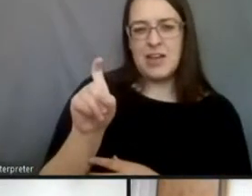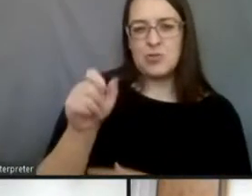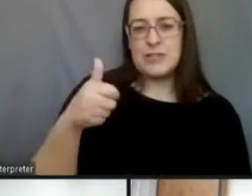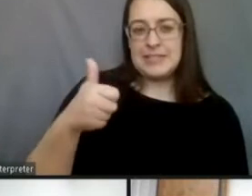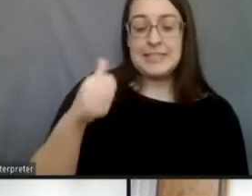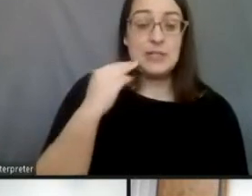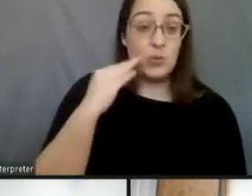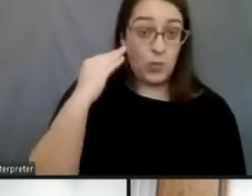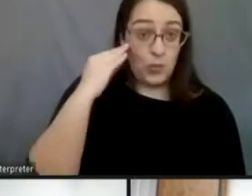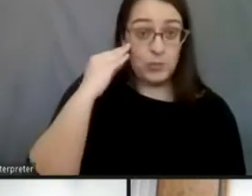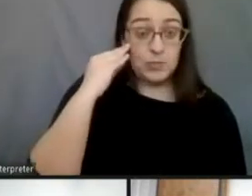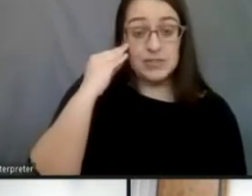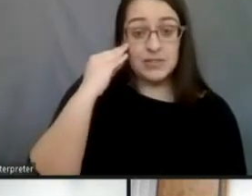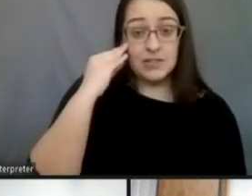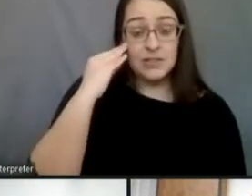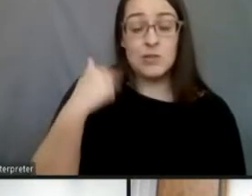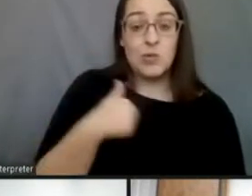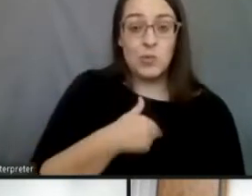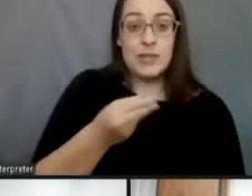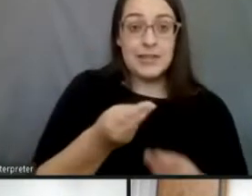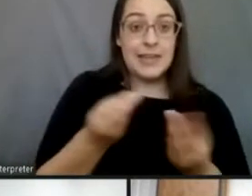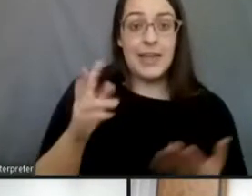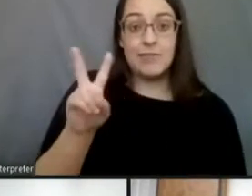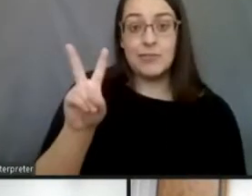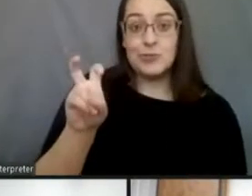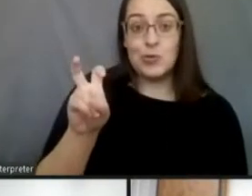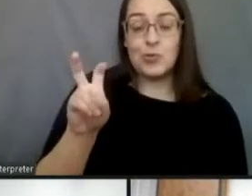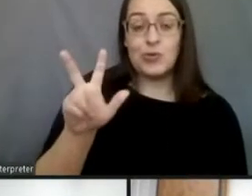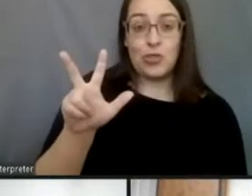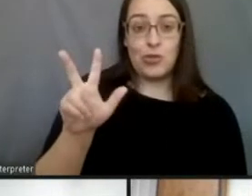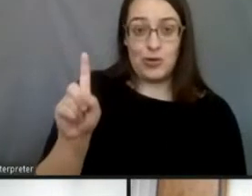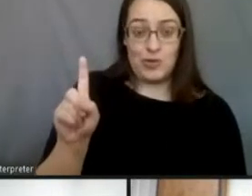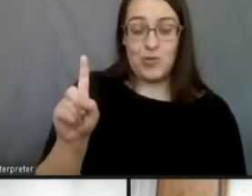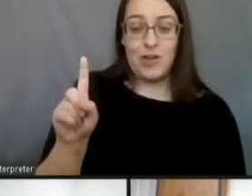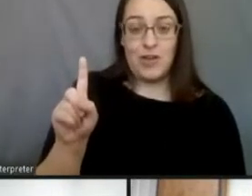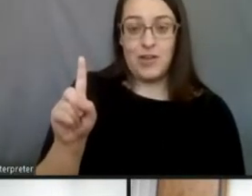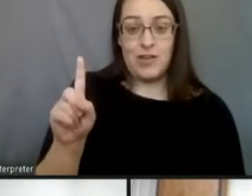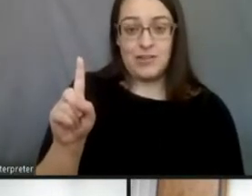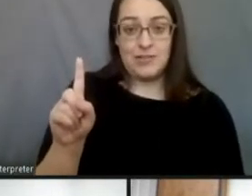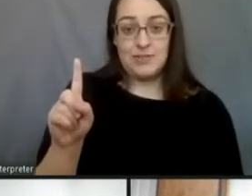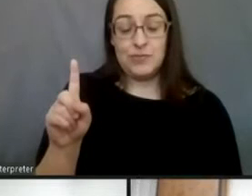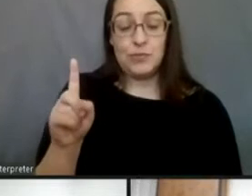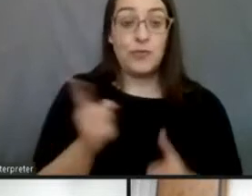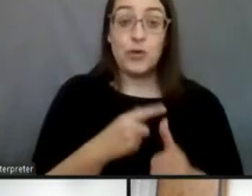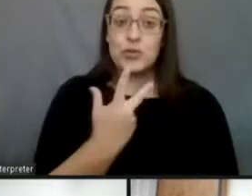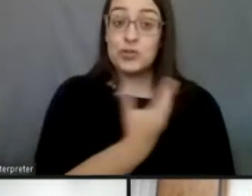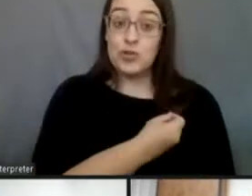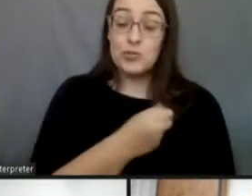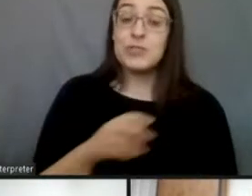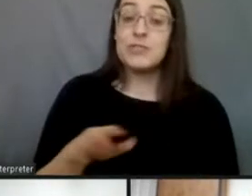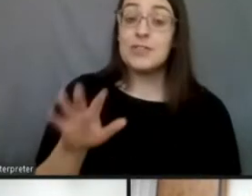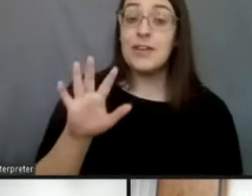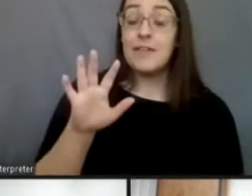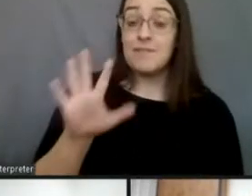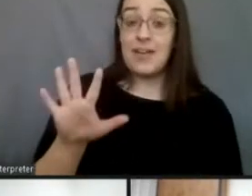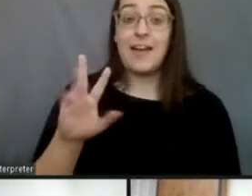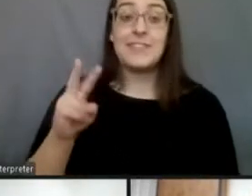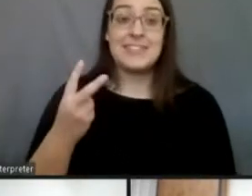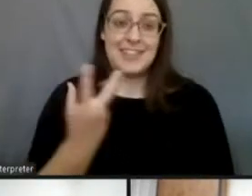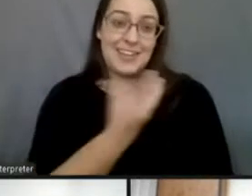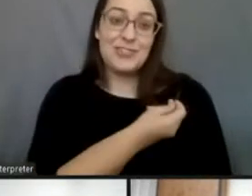110 homes, and we gave 231 first doses and 5 second doses.